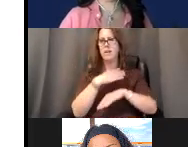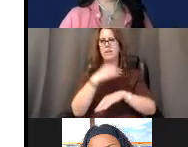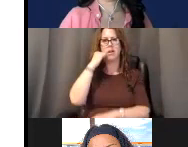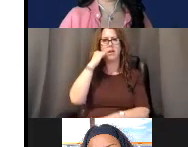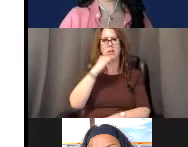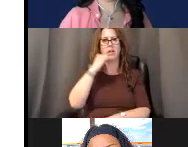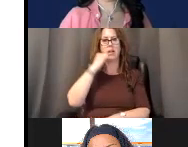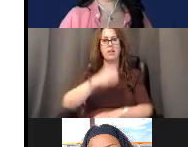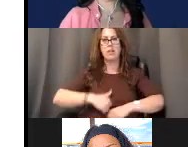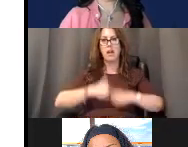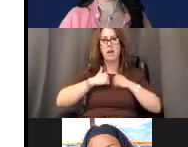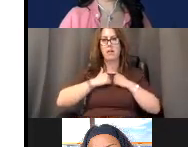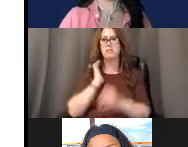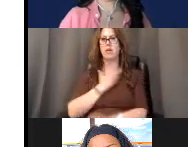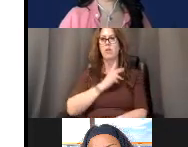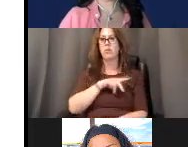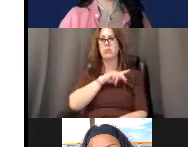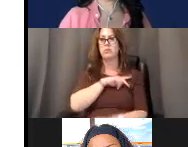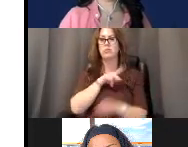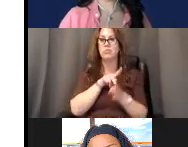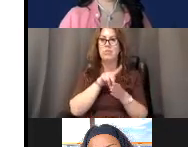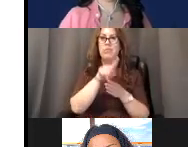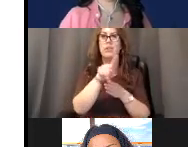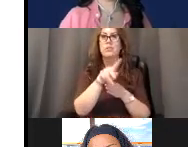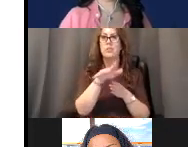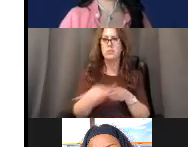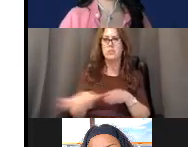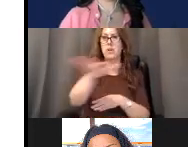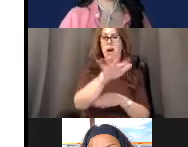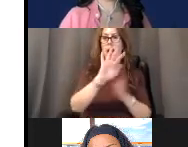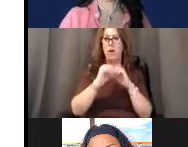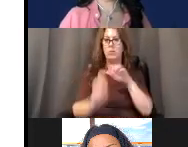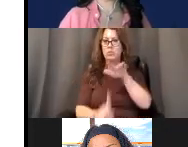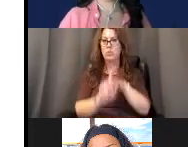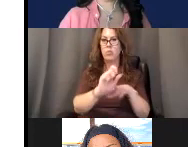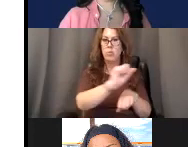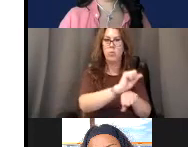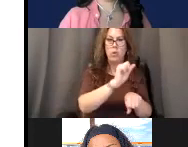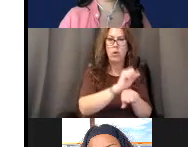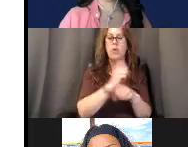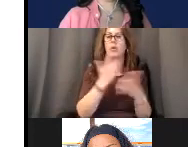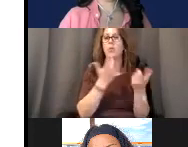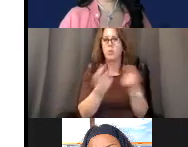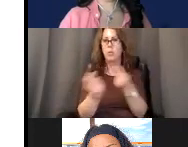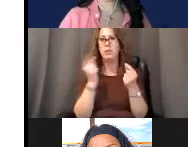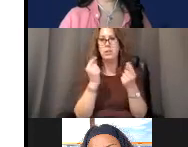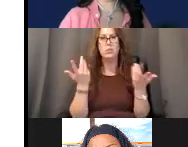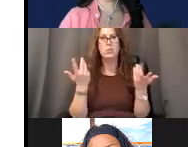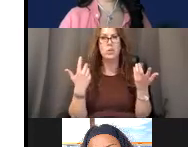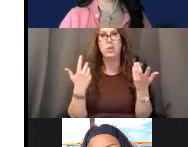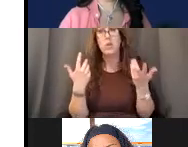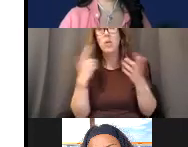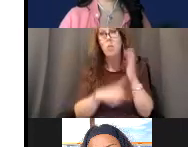professional space, because it very much reflects how we show up to work, how we do what we do, how we think about what we think